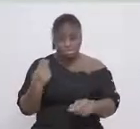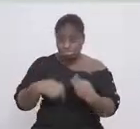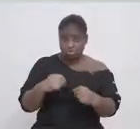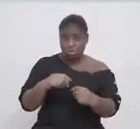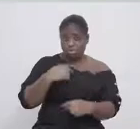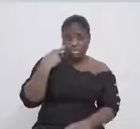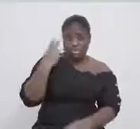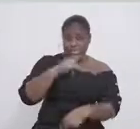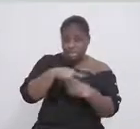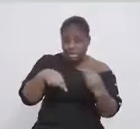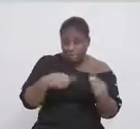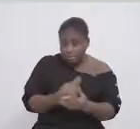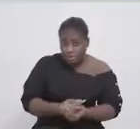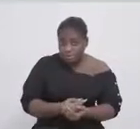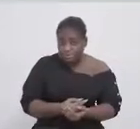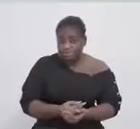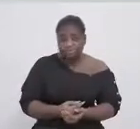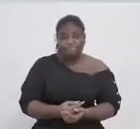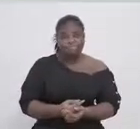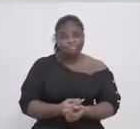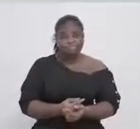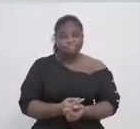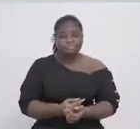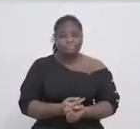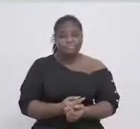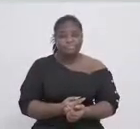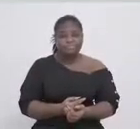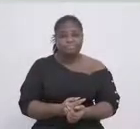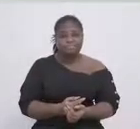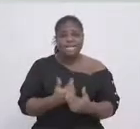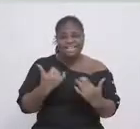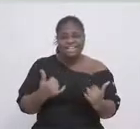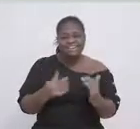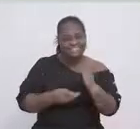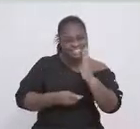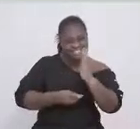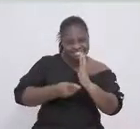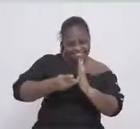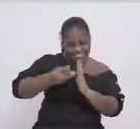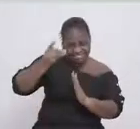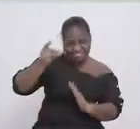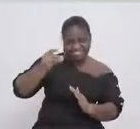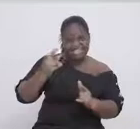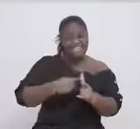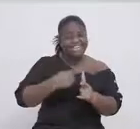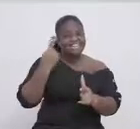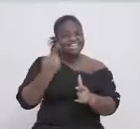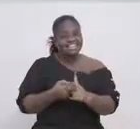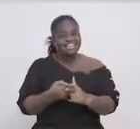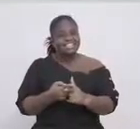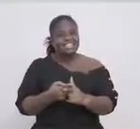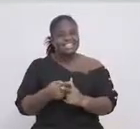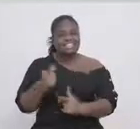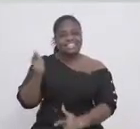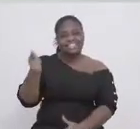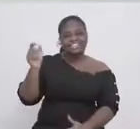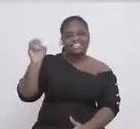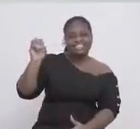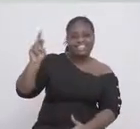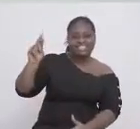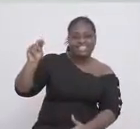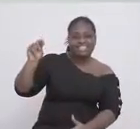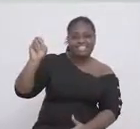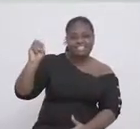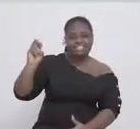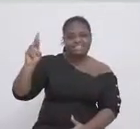them. So we have been sort of developing the next generation of innovators and critical thinkers. So that's